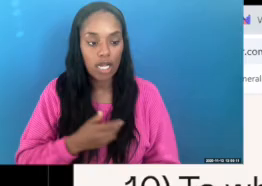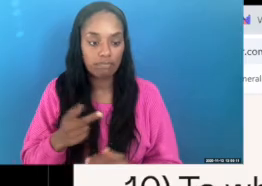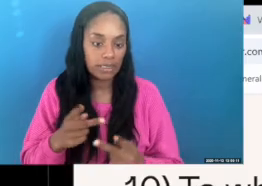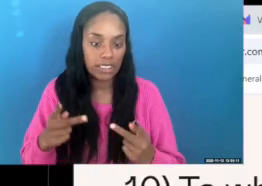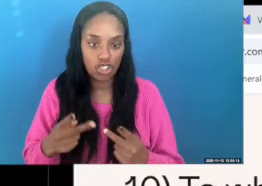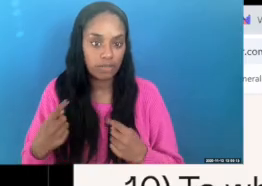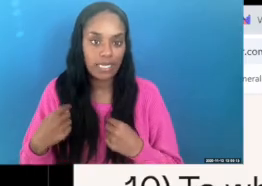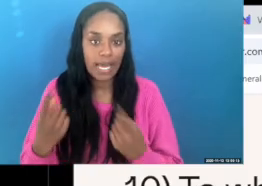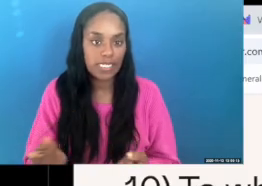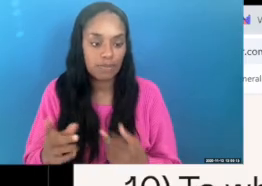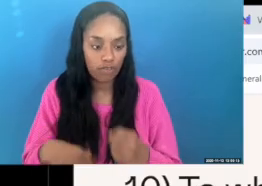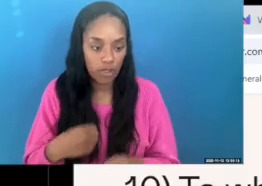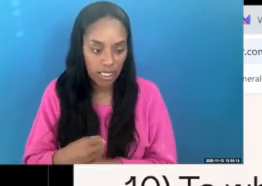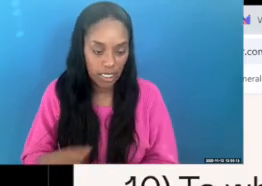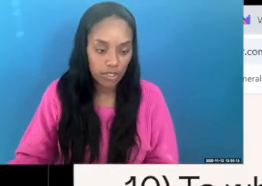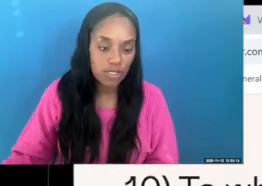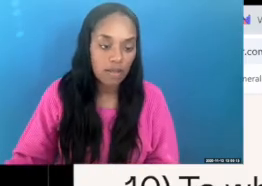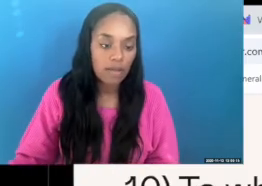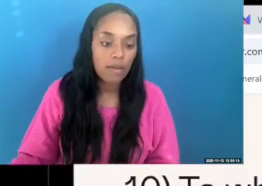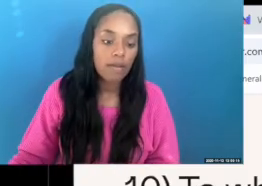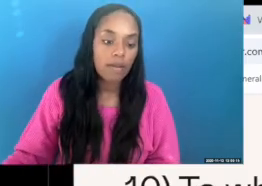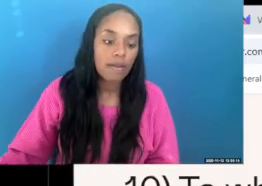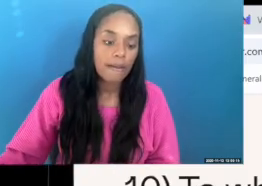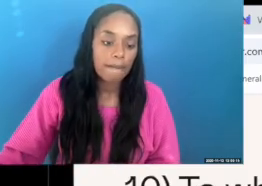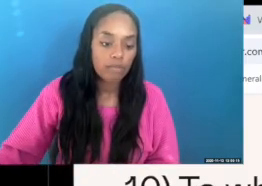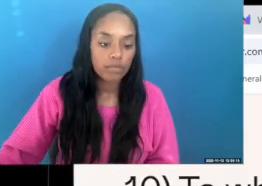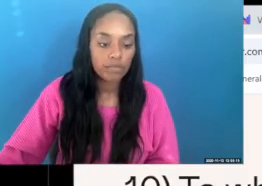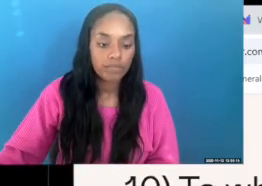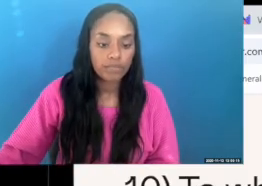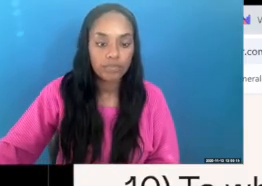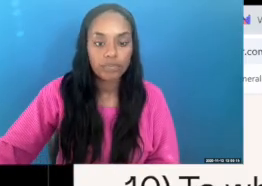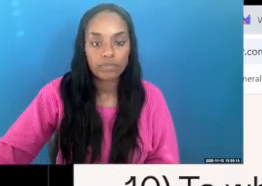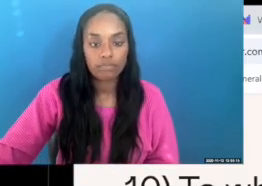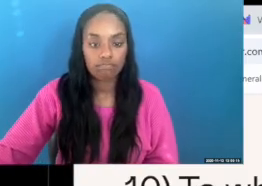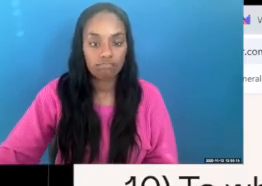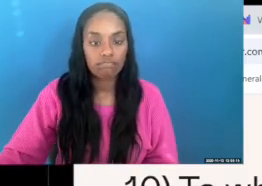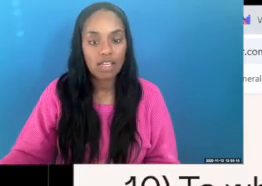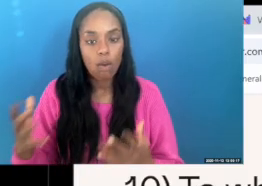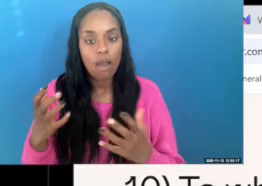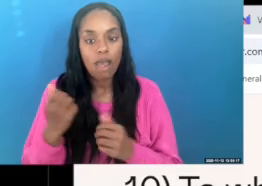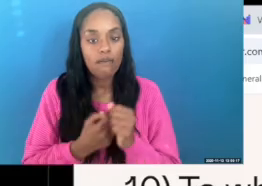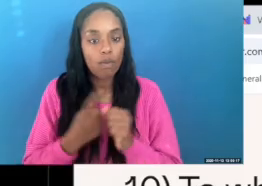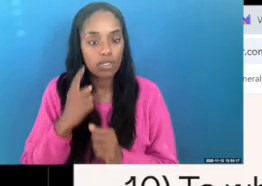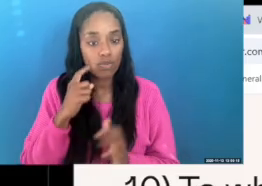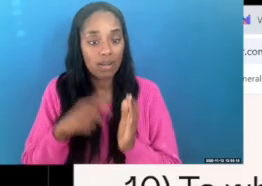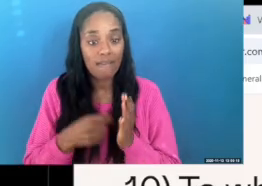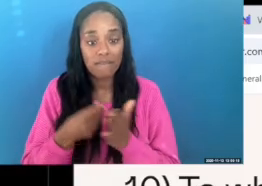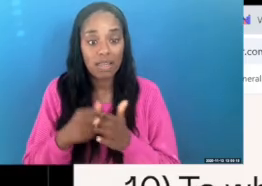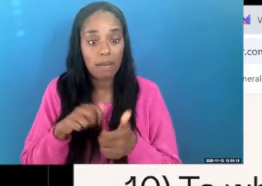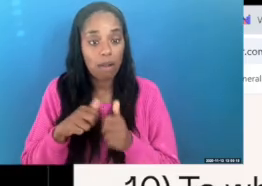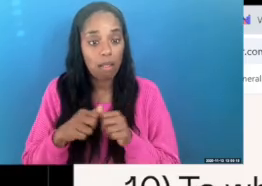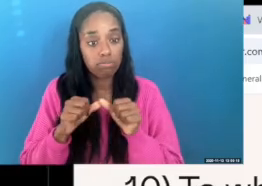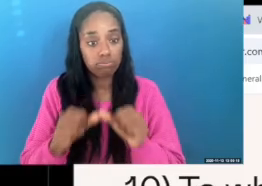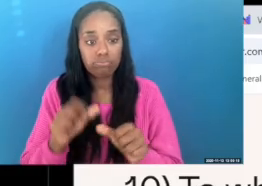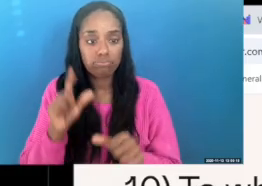And Pete Christensen and staff know that this has been our policy position for a number of years. So with